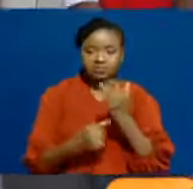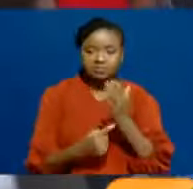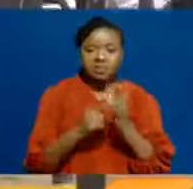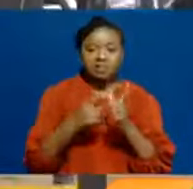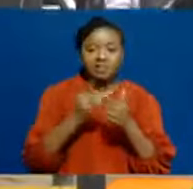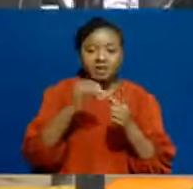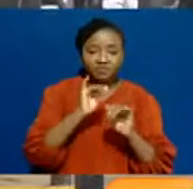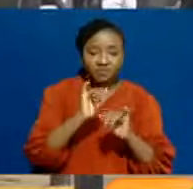hour.